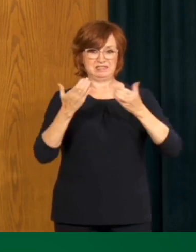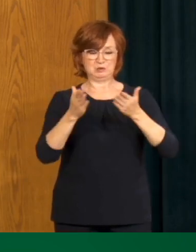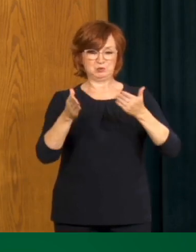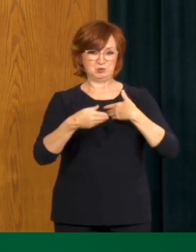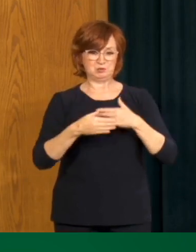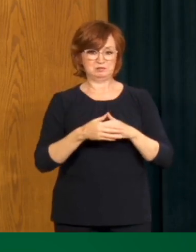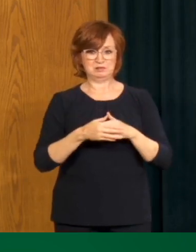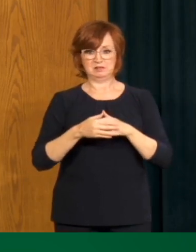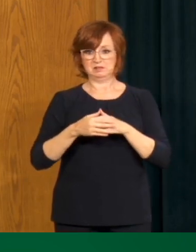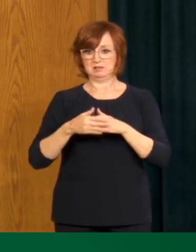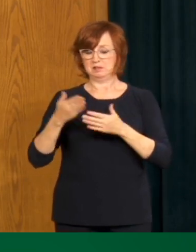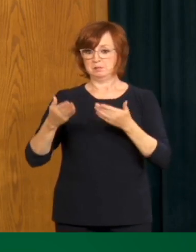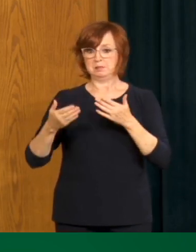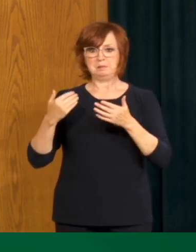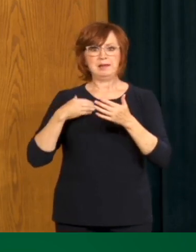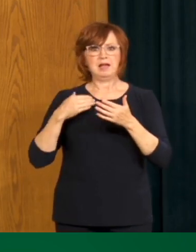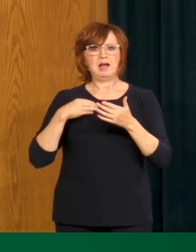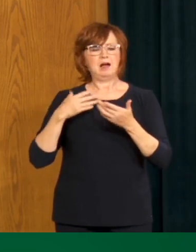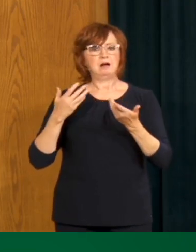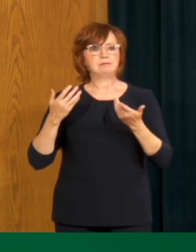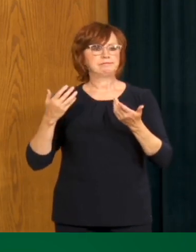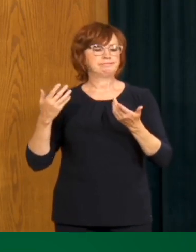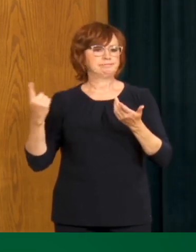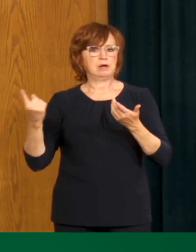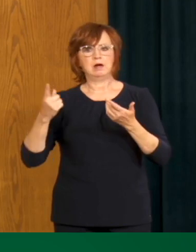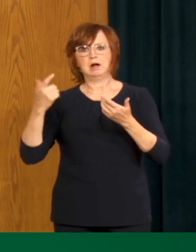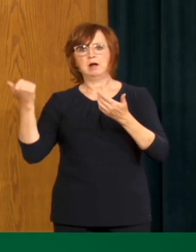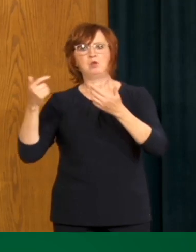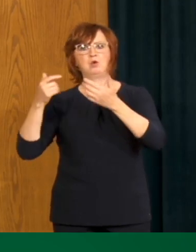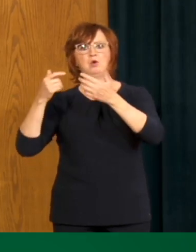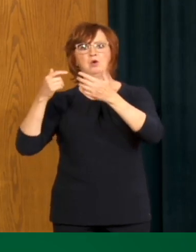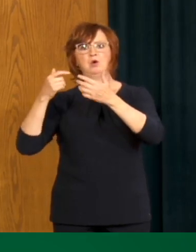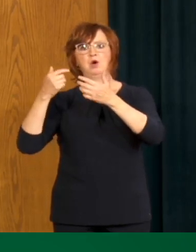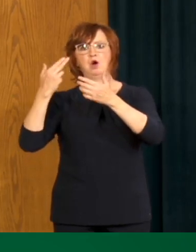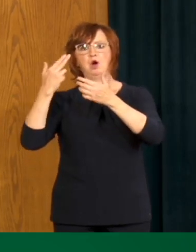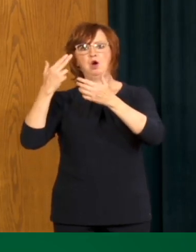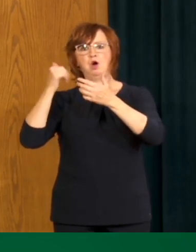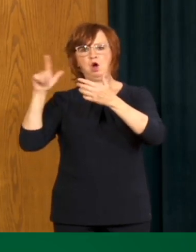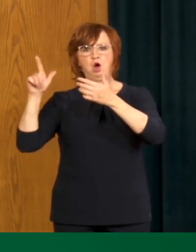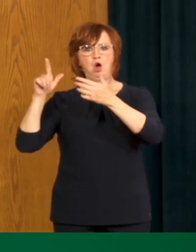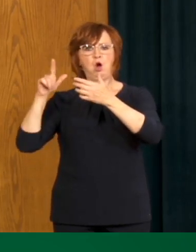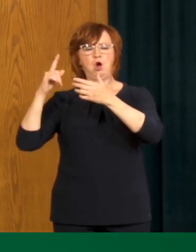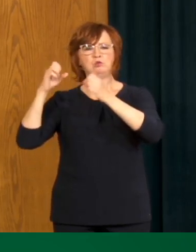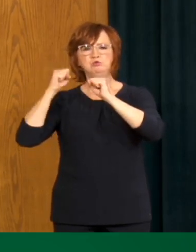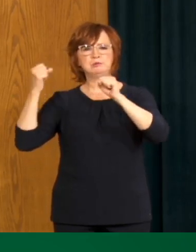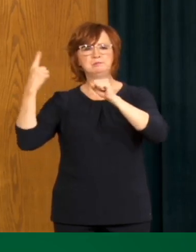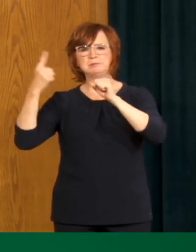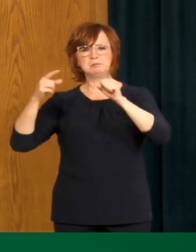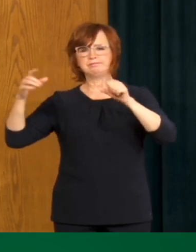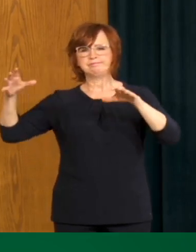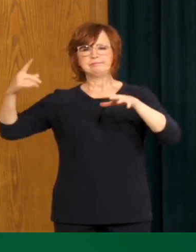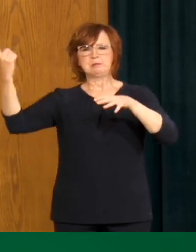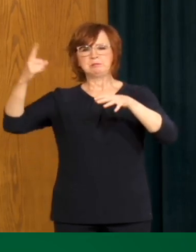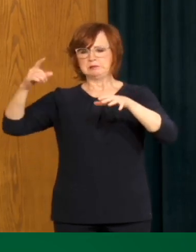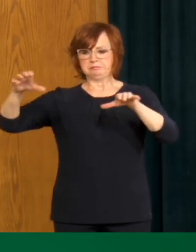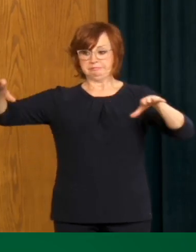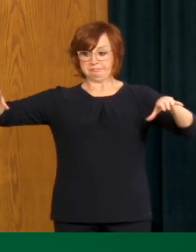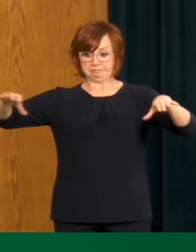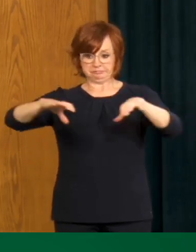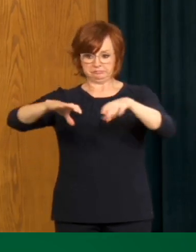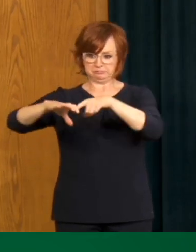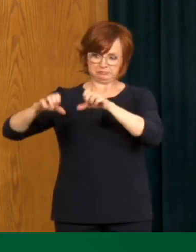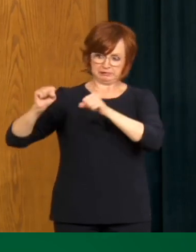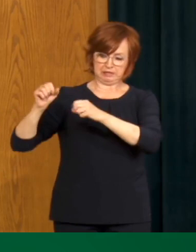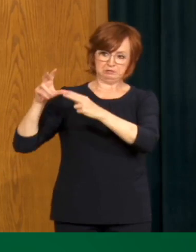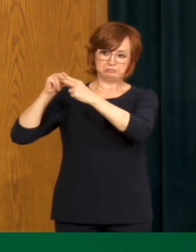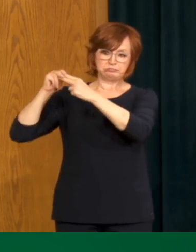or something of that nature. I don't know, but those would be costs that we would look at once we know